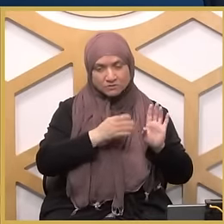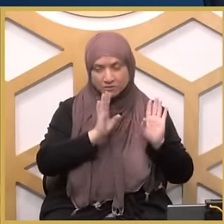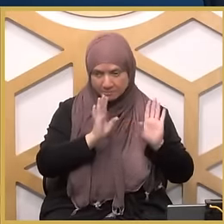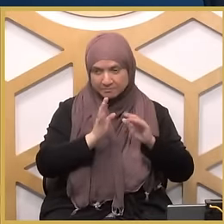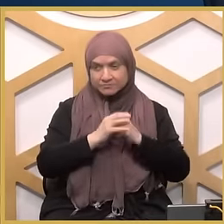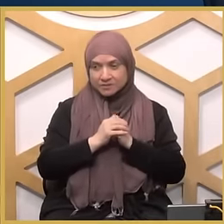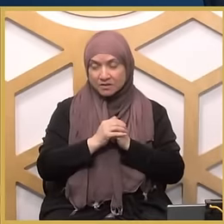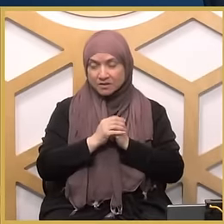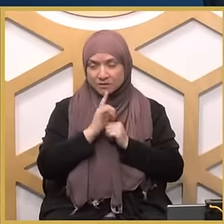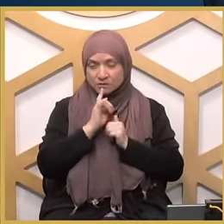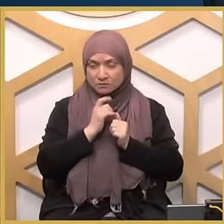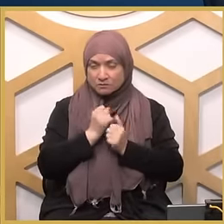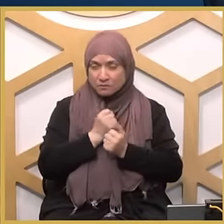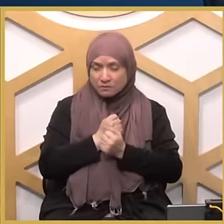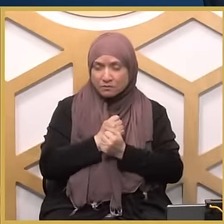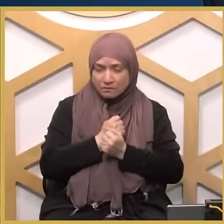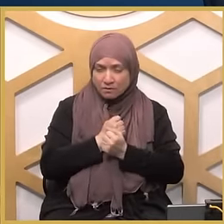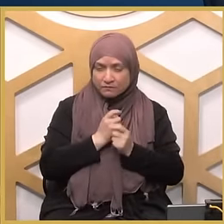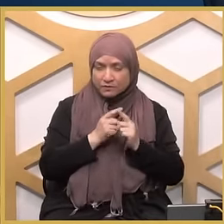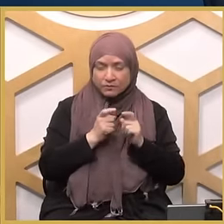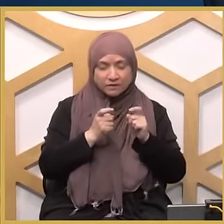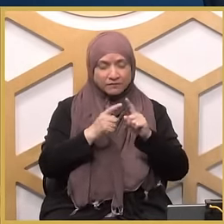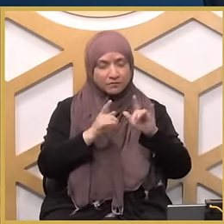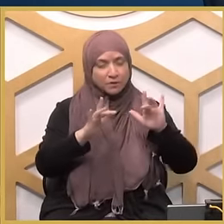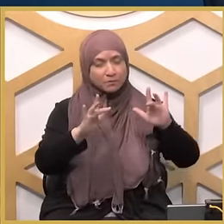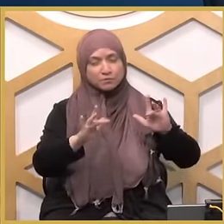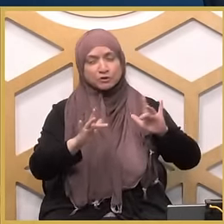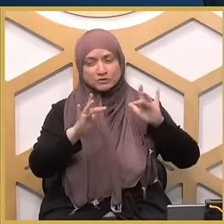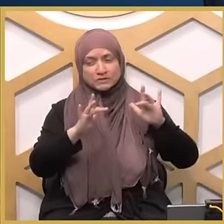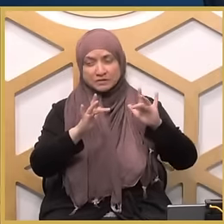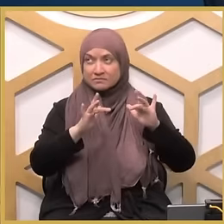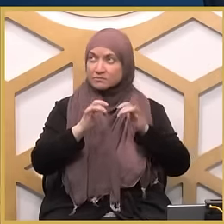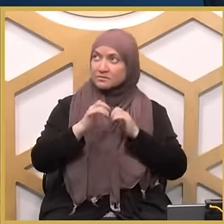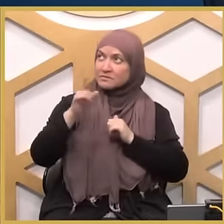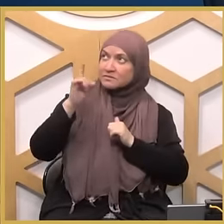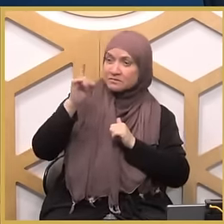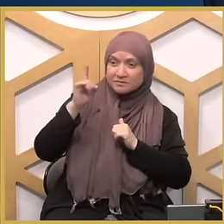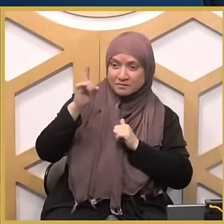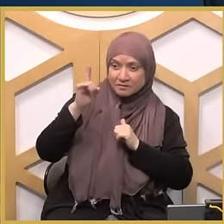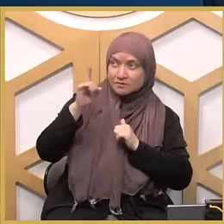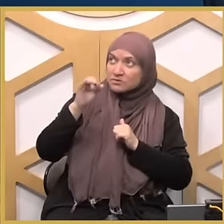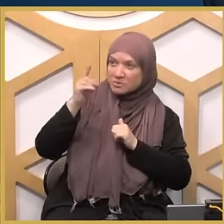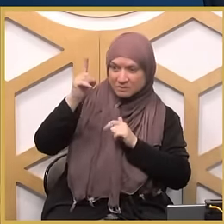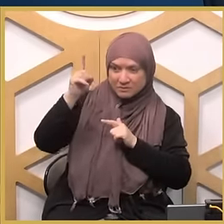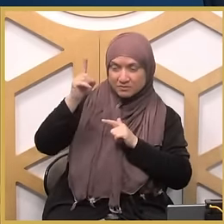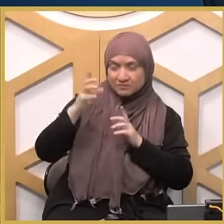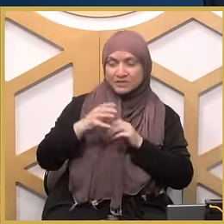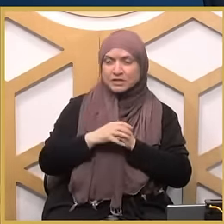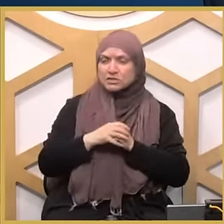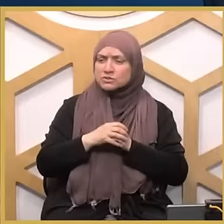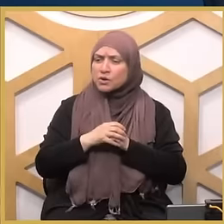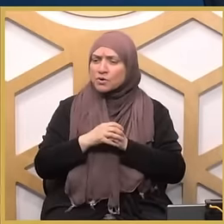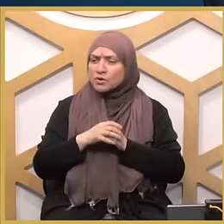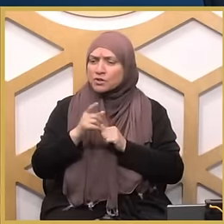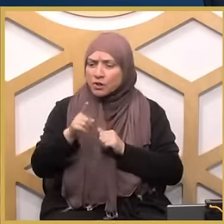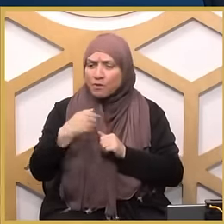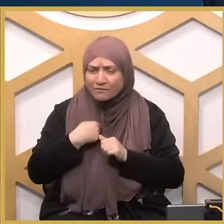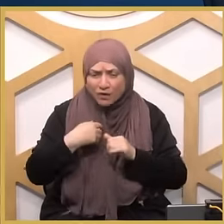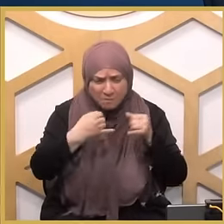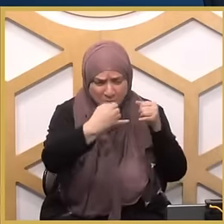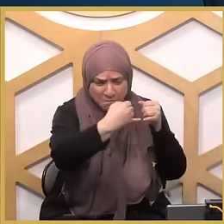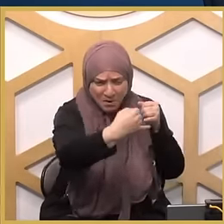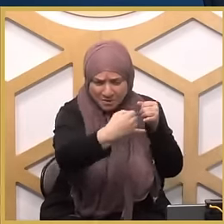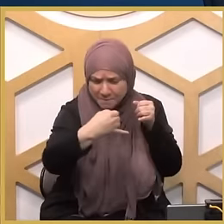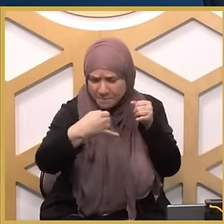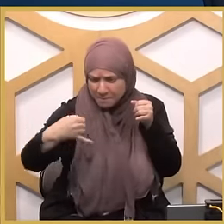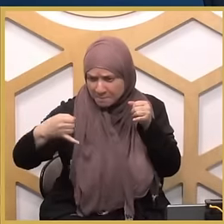grace period more than Allah subhanahu wa ta'ala. So even though the boundaries are still there, And Allah is saying, this is for your own good. But if you